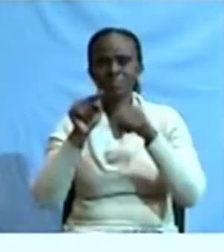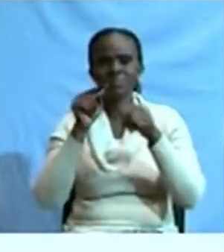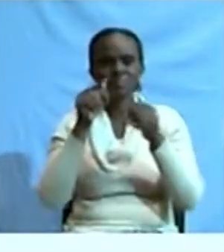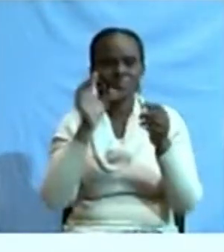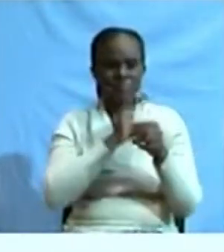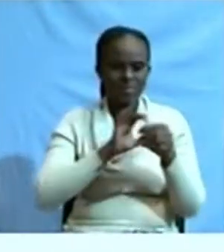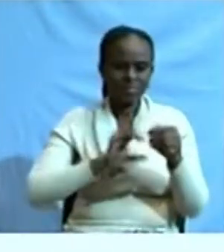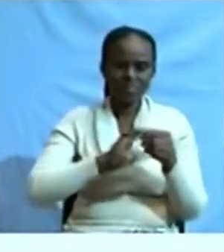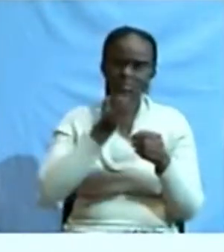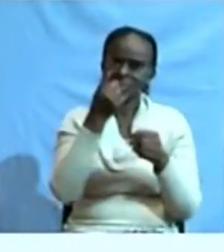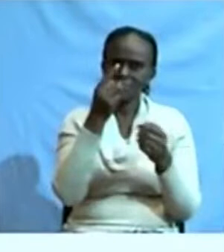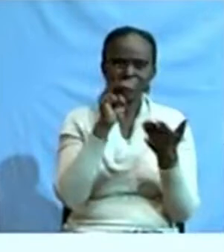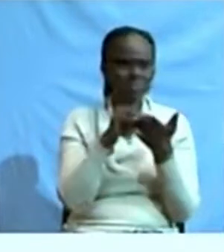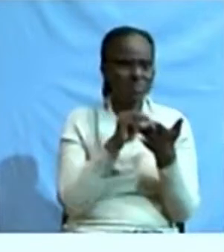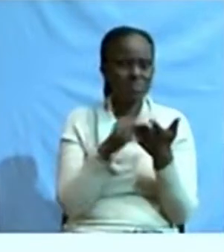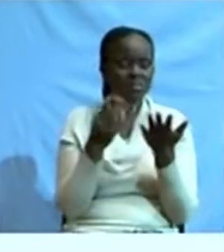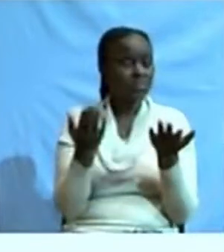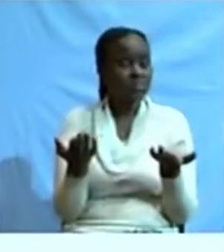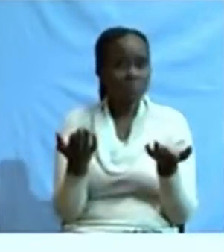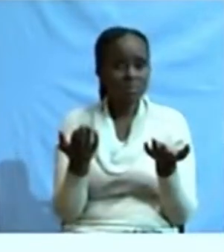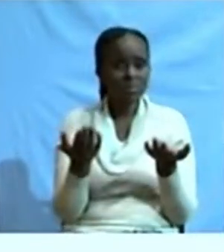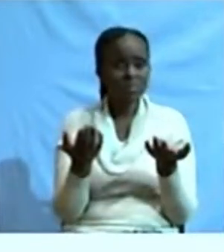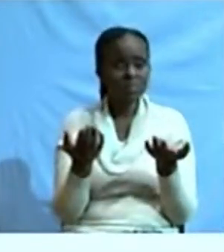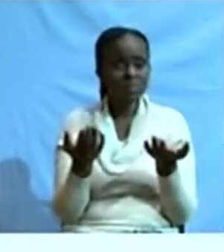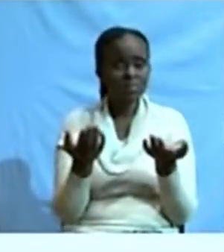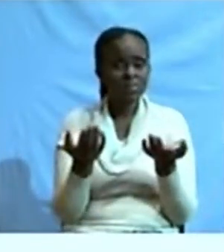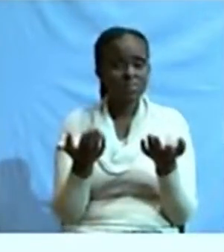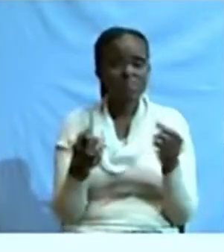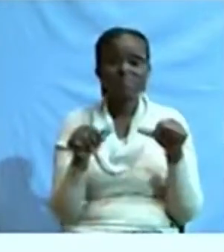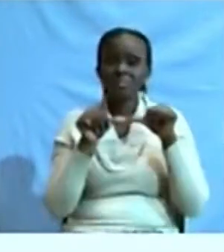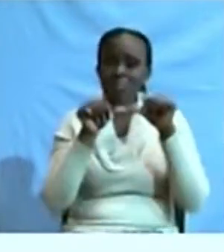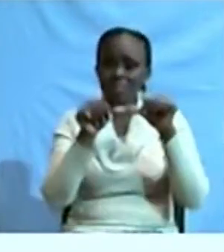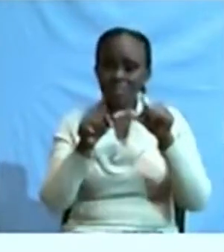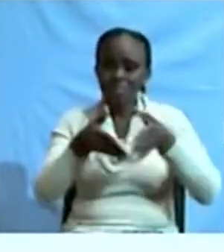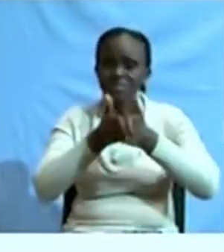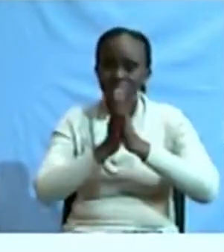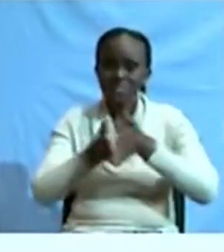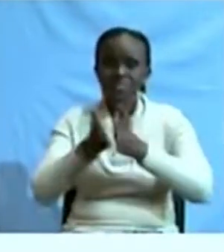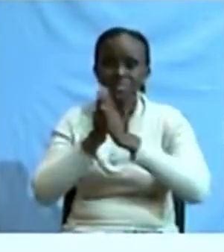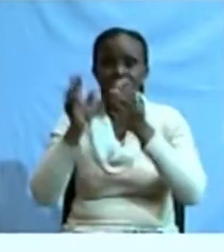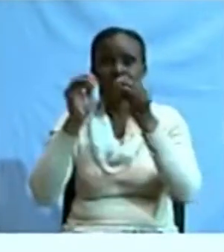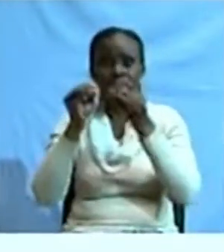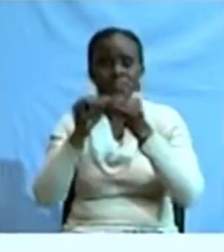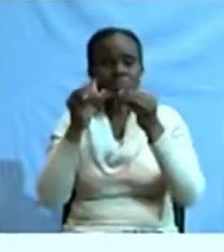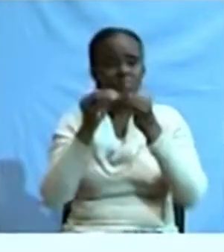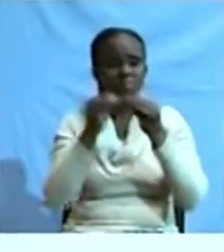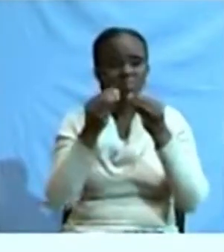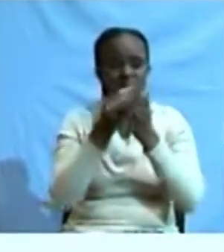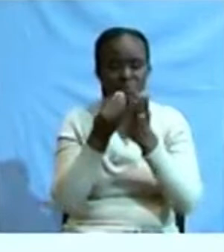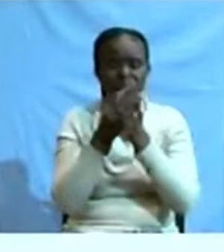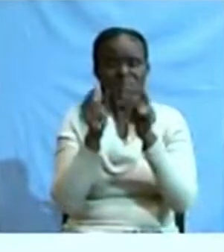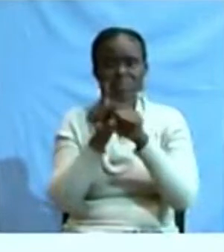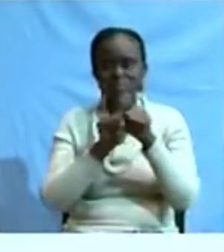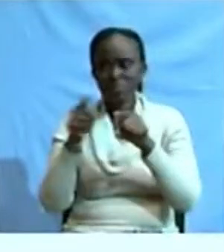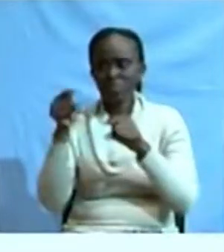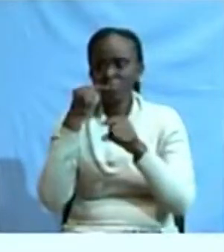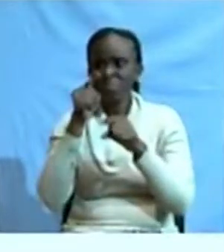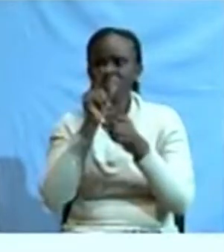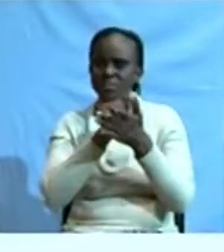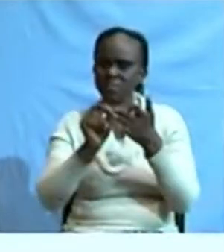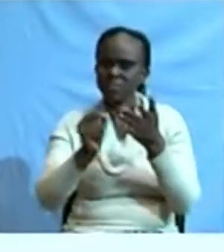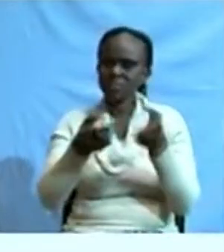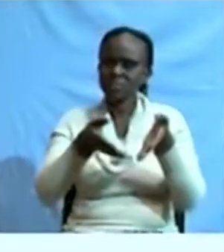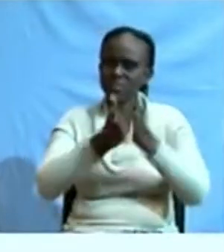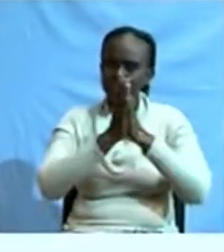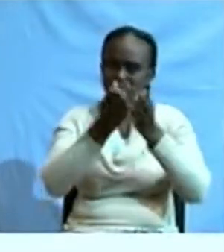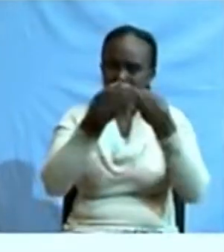million. Huh? And then you are still asking for more money. Now you have said you have written to be given more money. No,